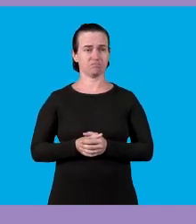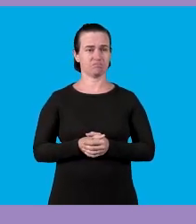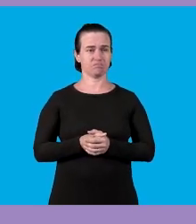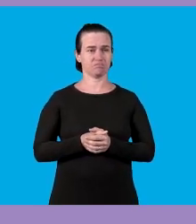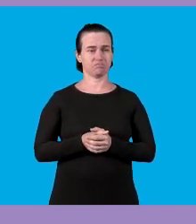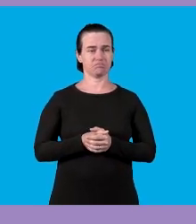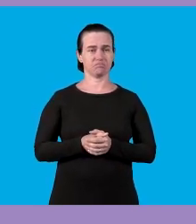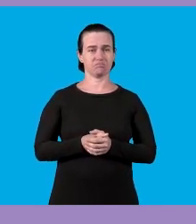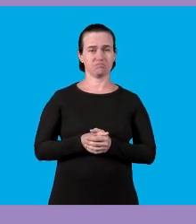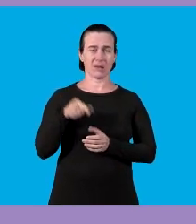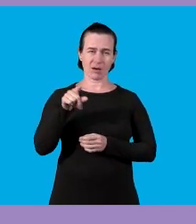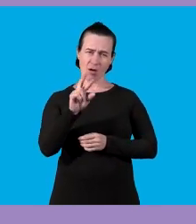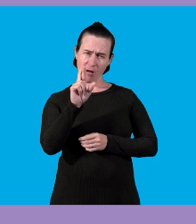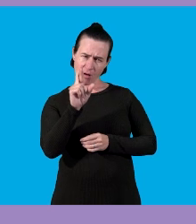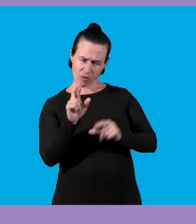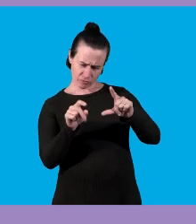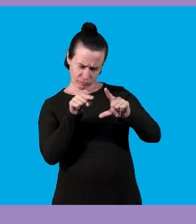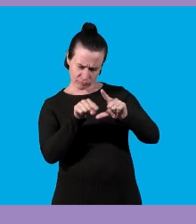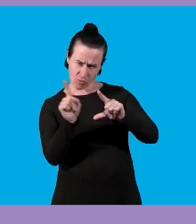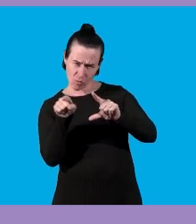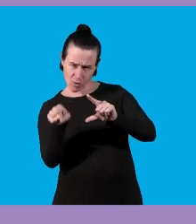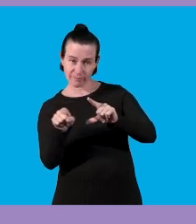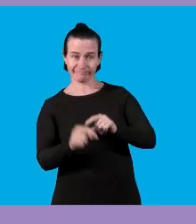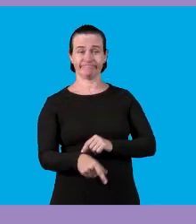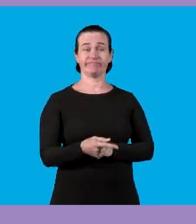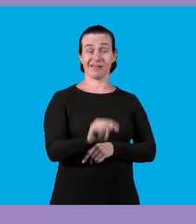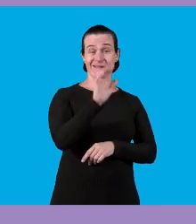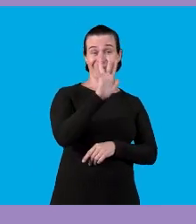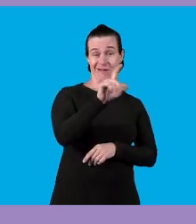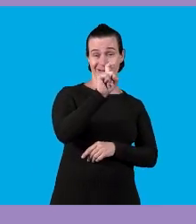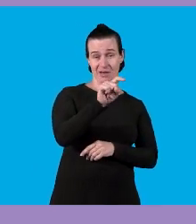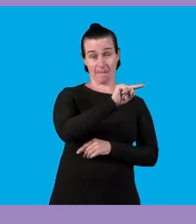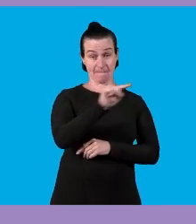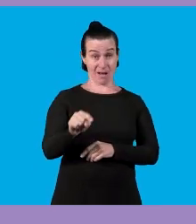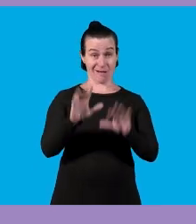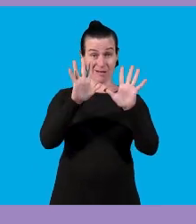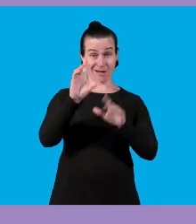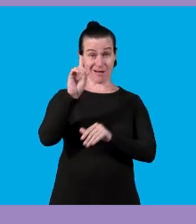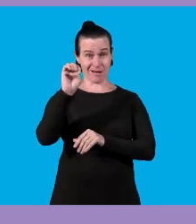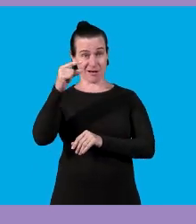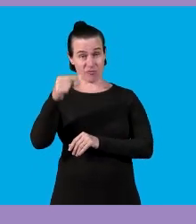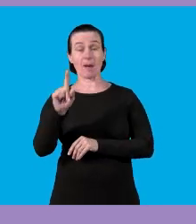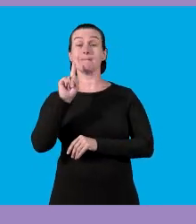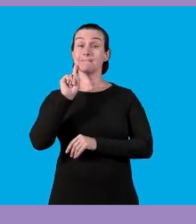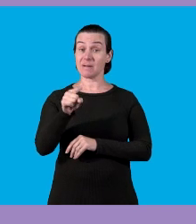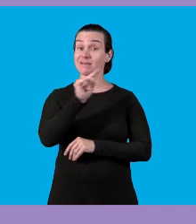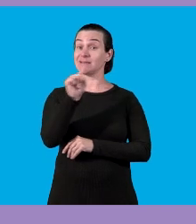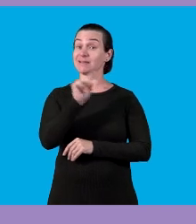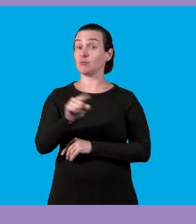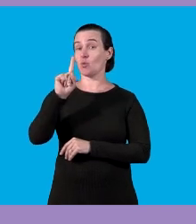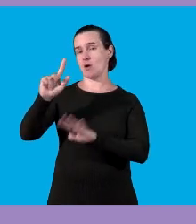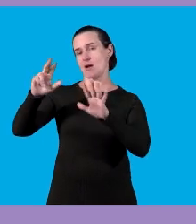And angle R, which is 5x minus 10 degrees equals to 180